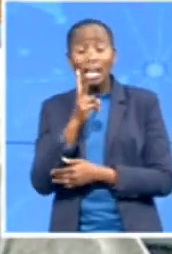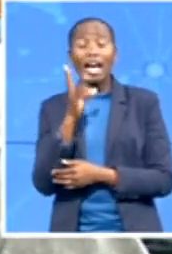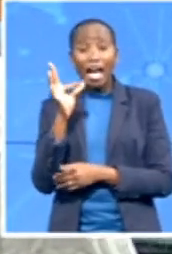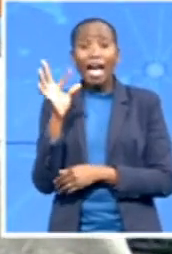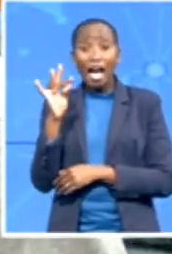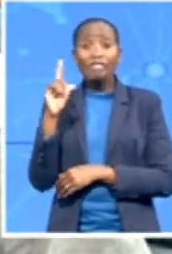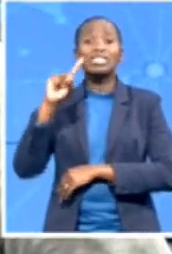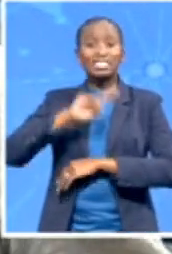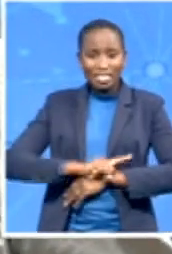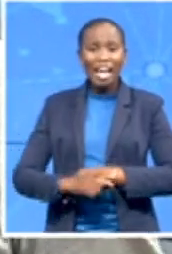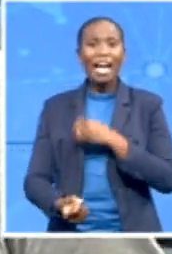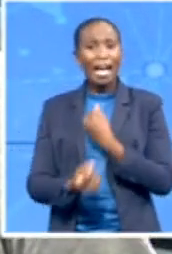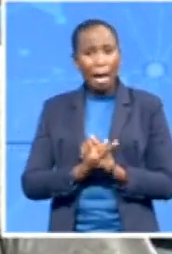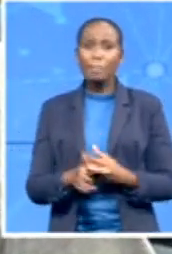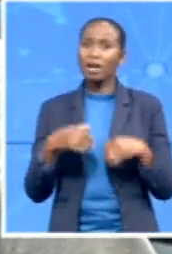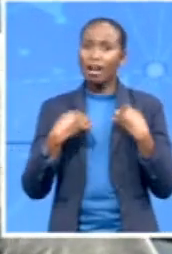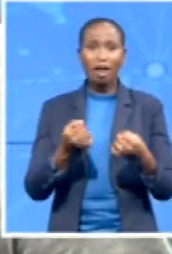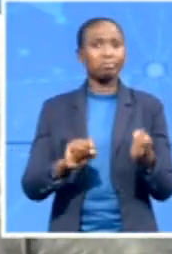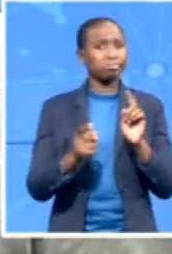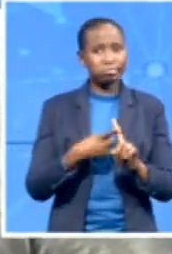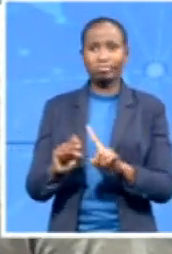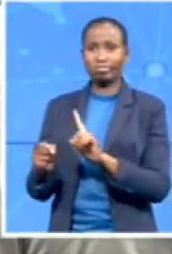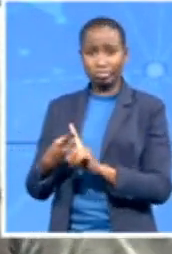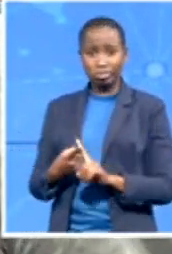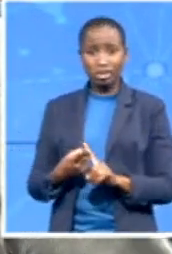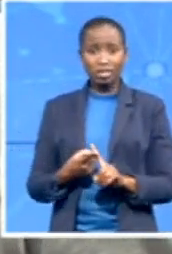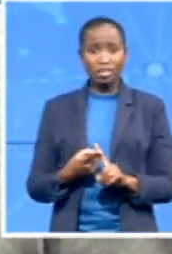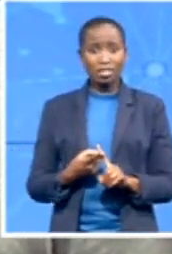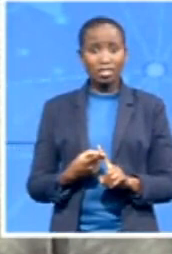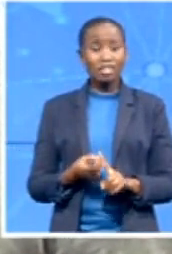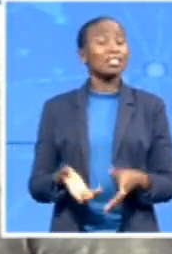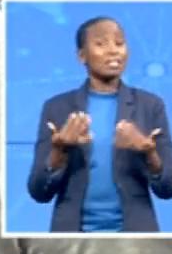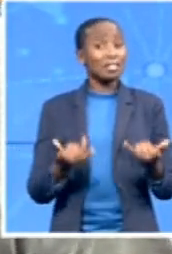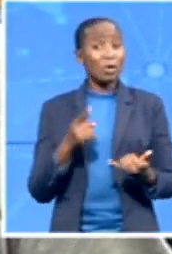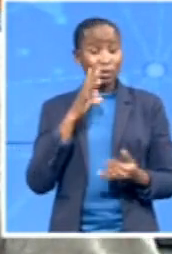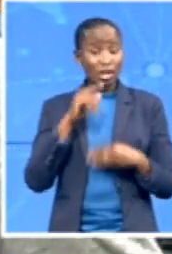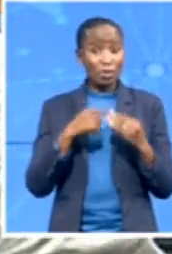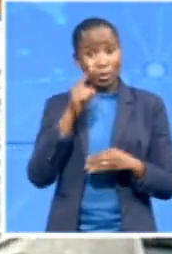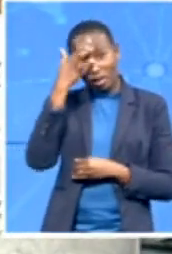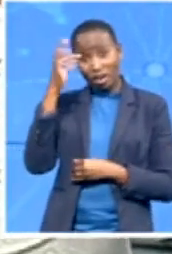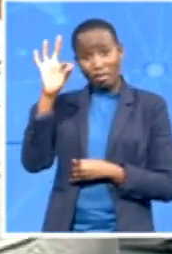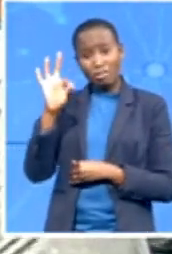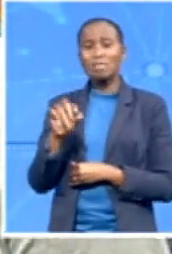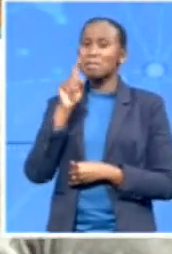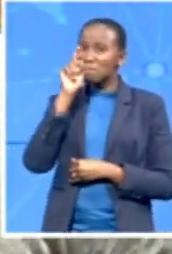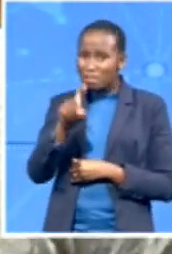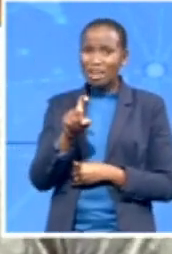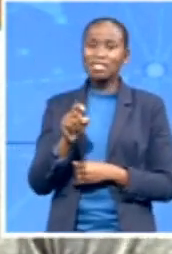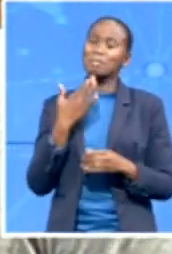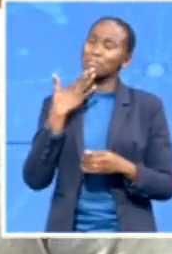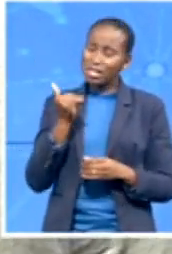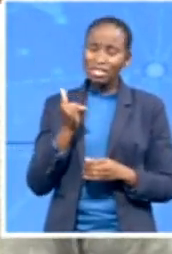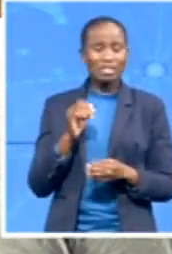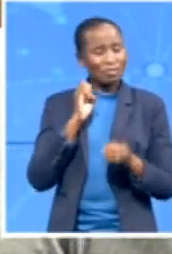Kanauna, Zino Nerquer and Dinner Kwamba, and the Rika government, Anise Zibadana, Nari Bada Zigori Azkono